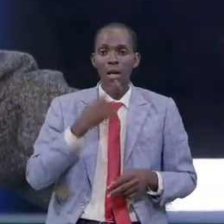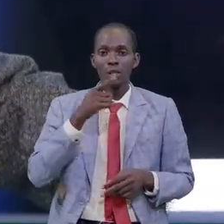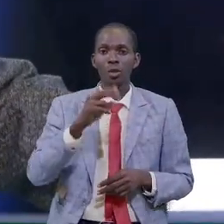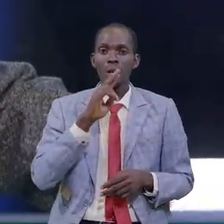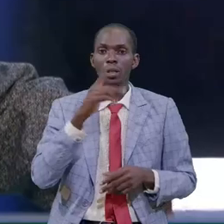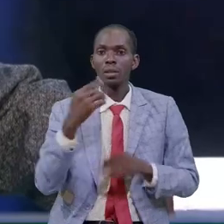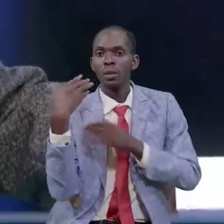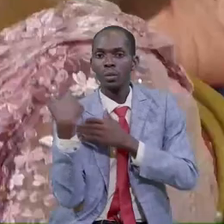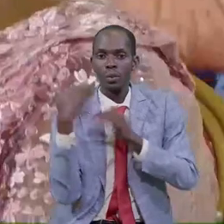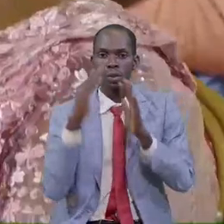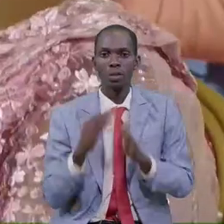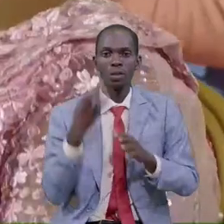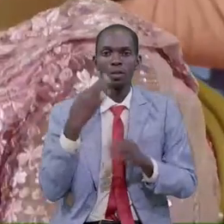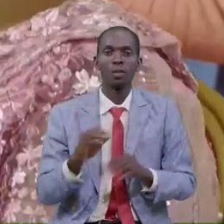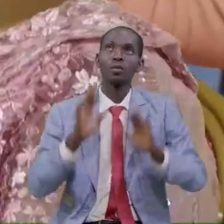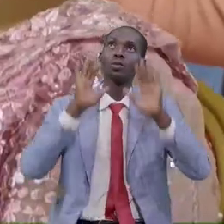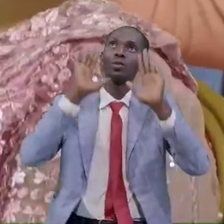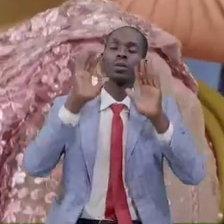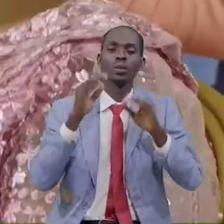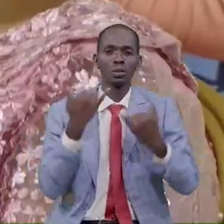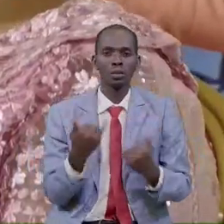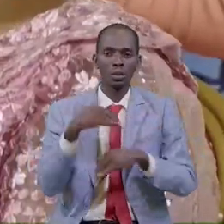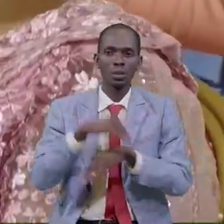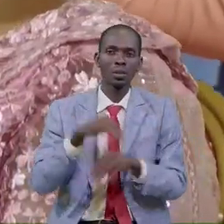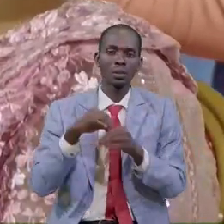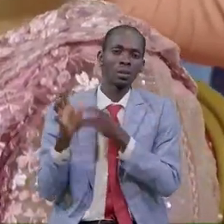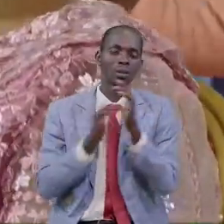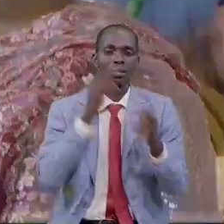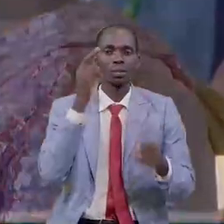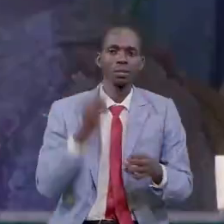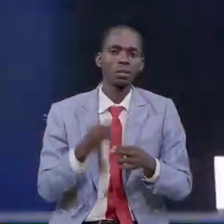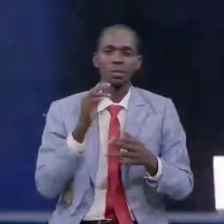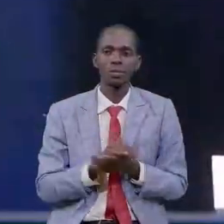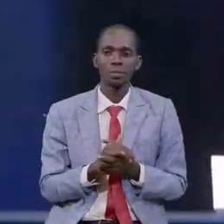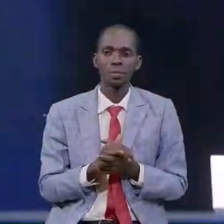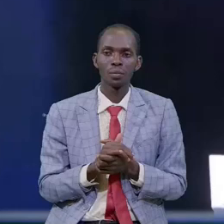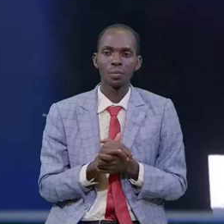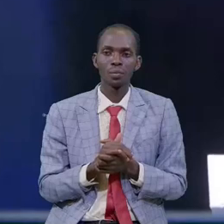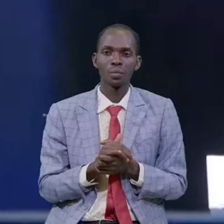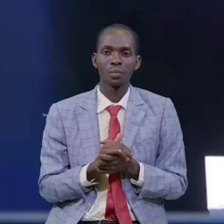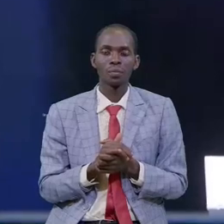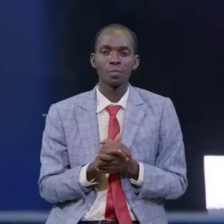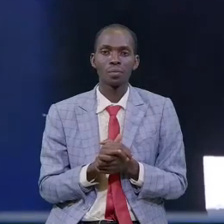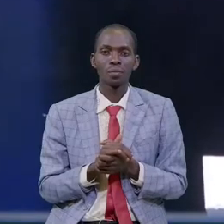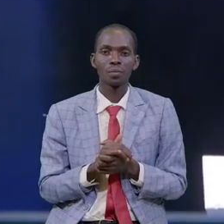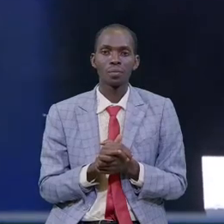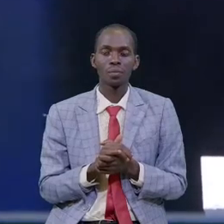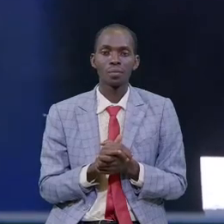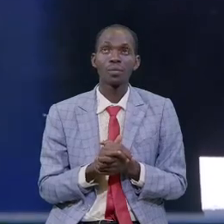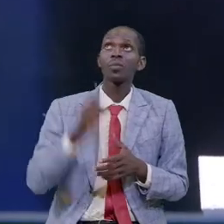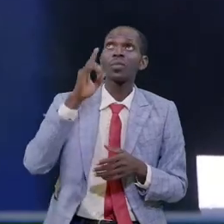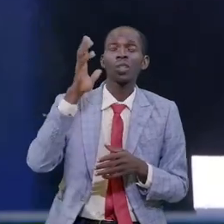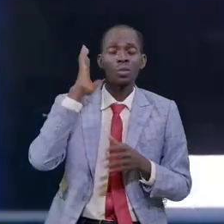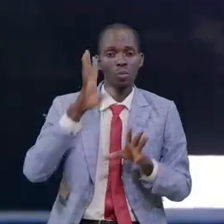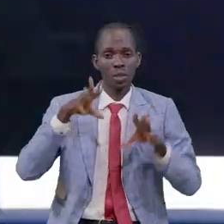and wonders tonight. Vous êtes le porteur de signes et de prodiges ce soir. He will receive you first. Le Seigneur va vous